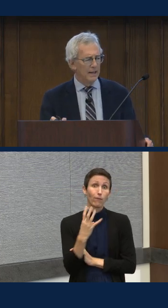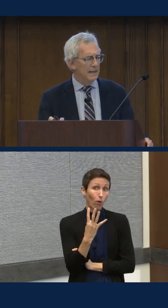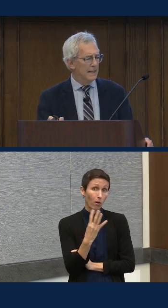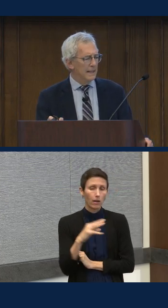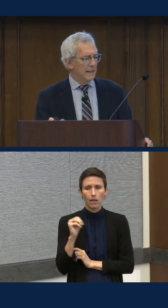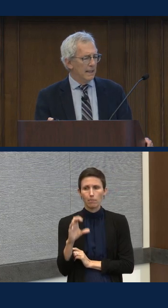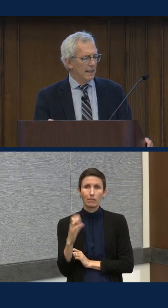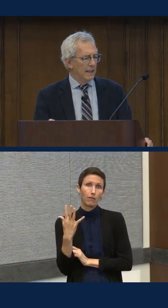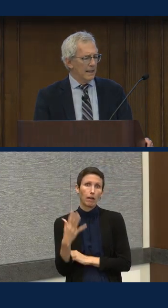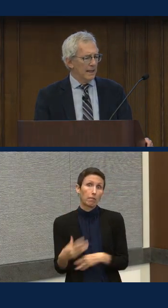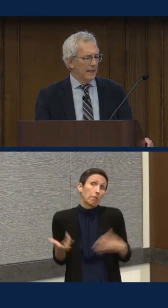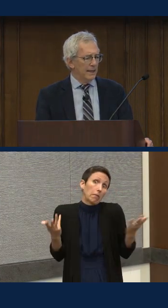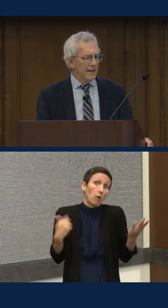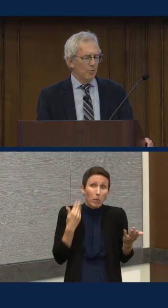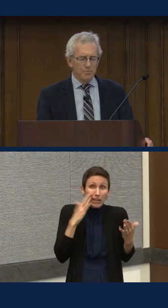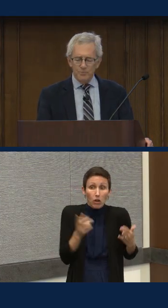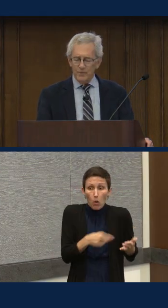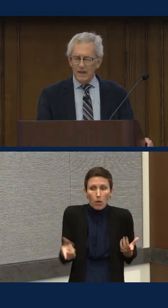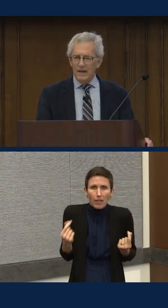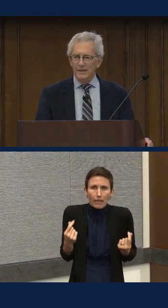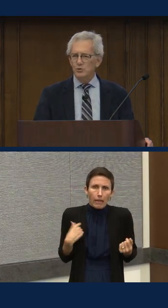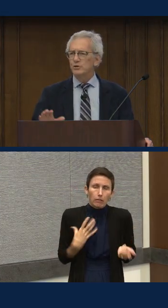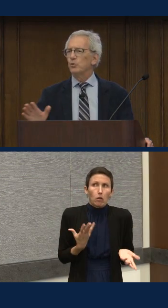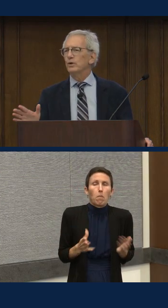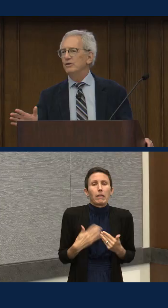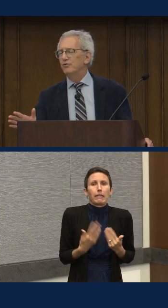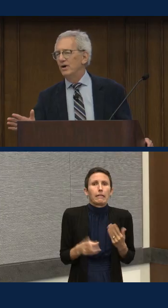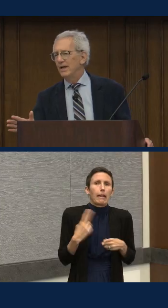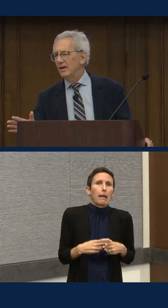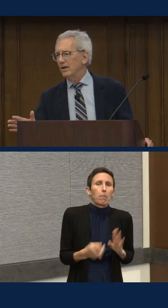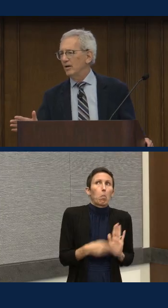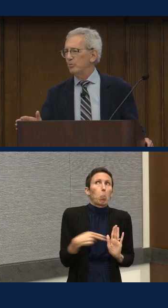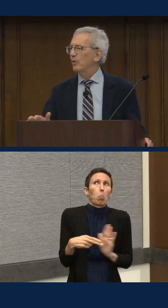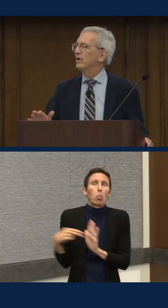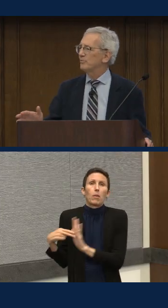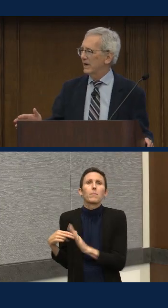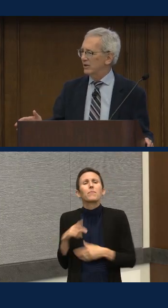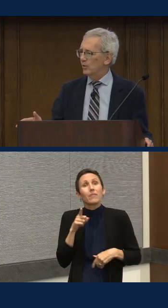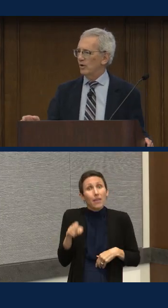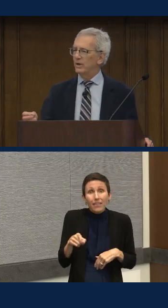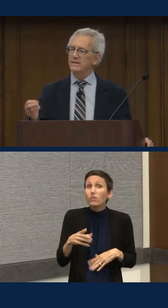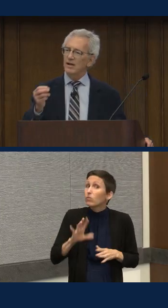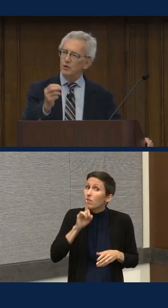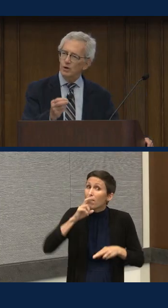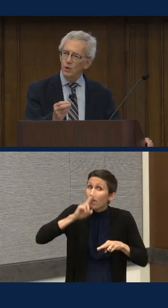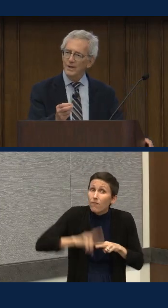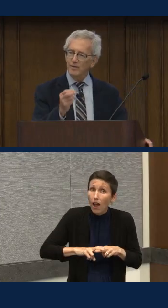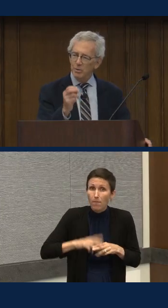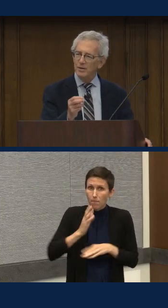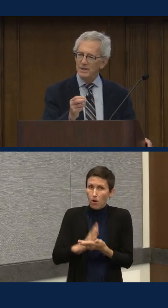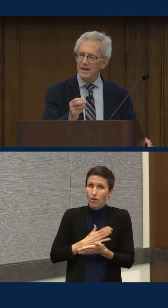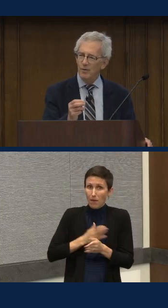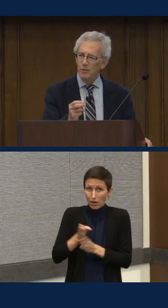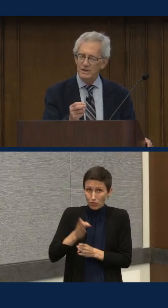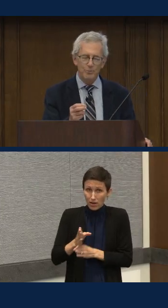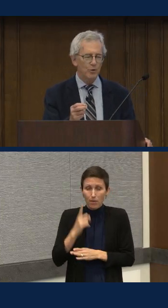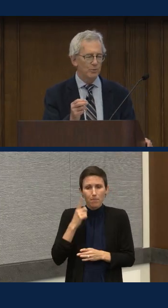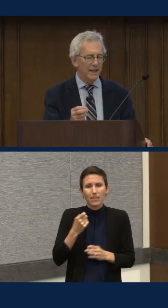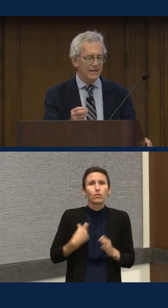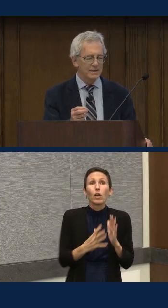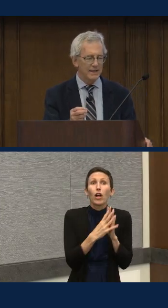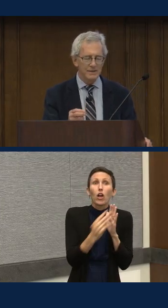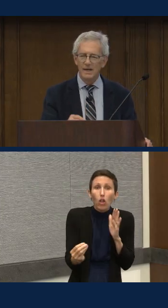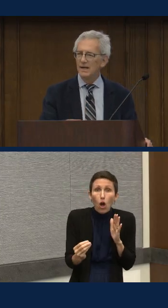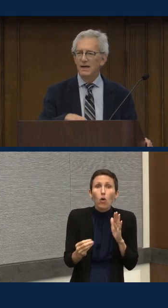doing. Now, this was a really fun period of my career because after cloning the pigmentary receptor